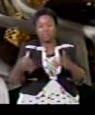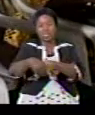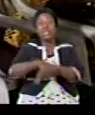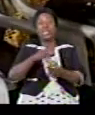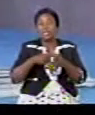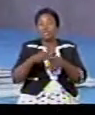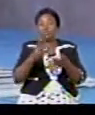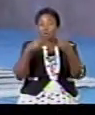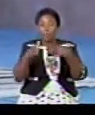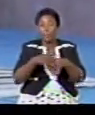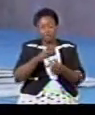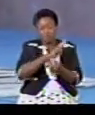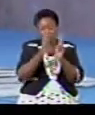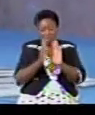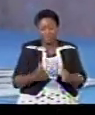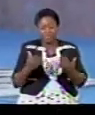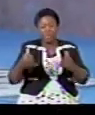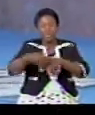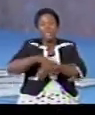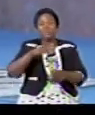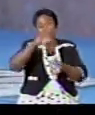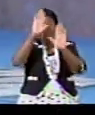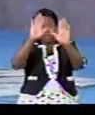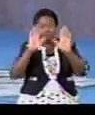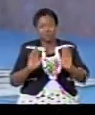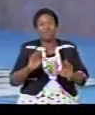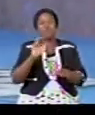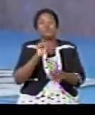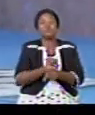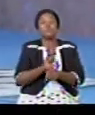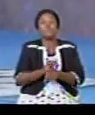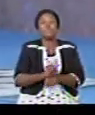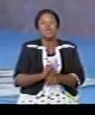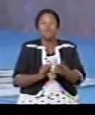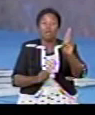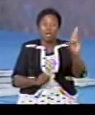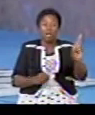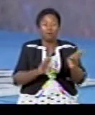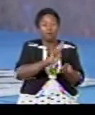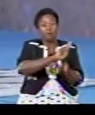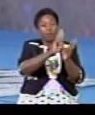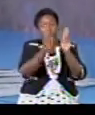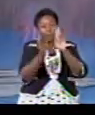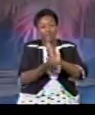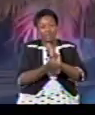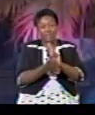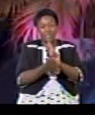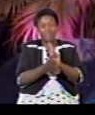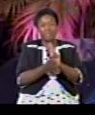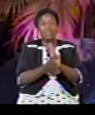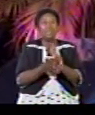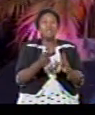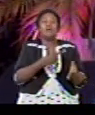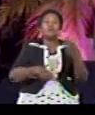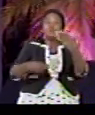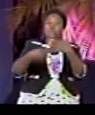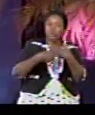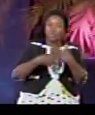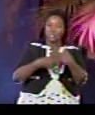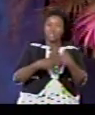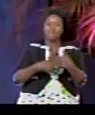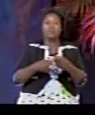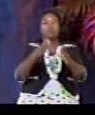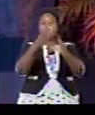the Redeemer tonight. Miracle are repentant, returnee, receive. Look at Luke